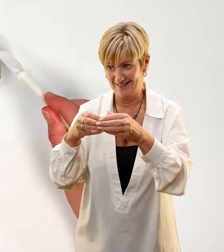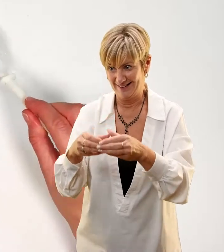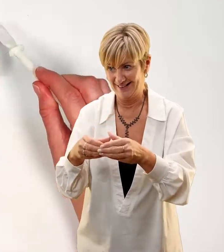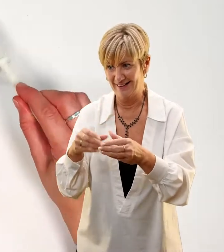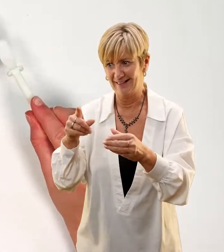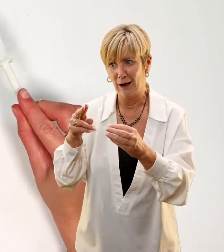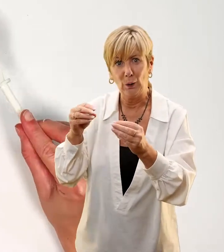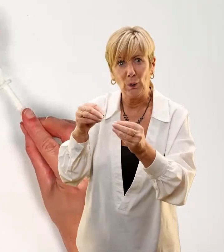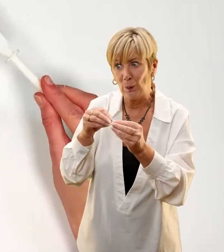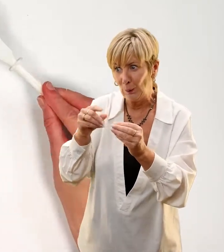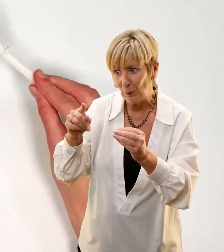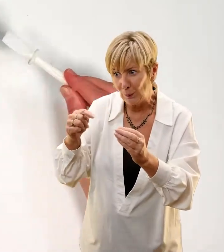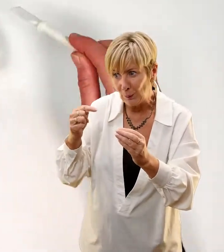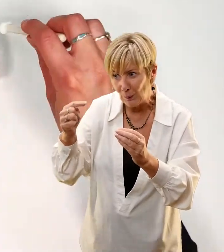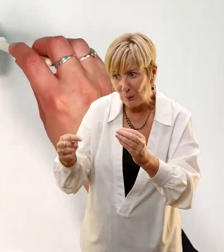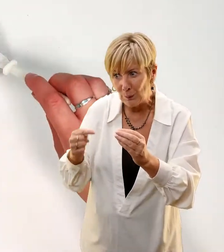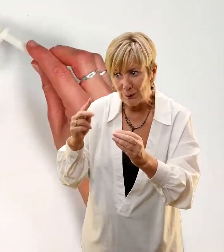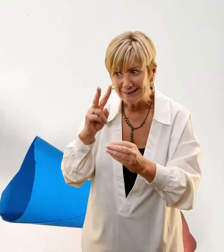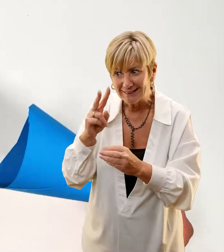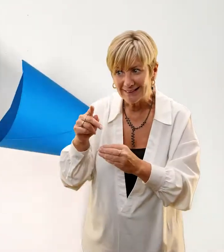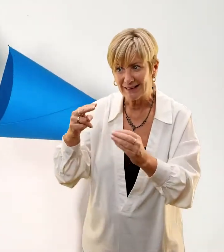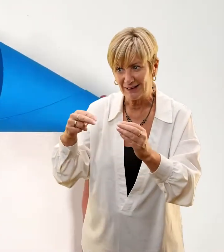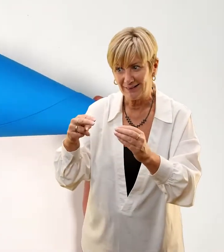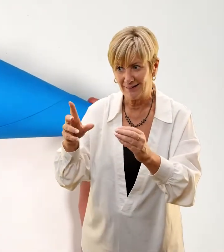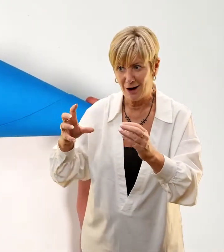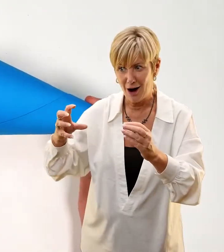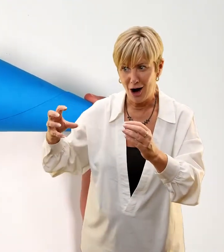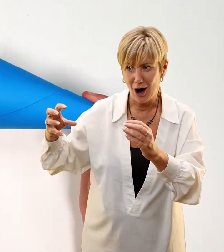Add some glue to the other end of your rocket and glue onto your cone.